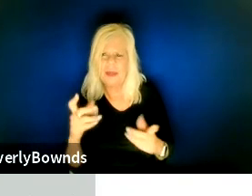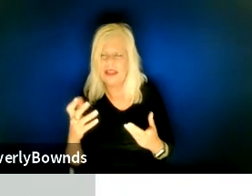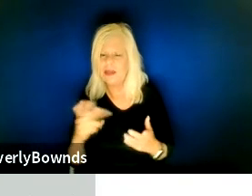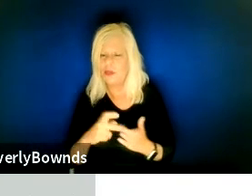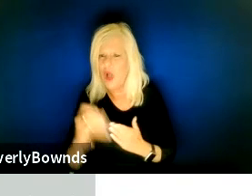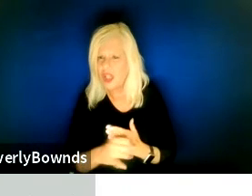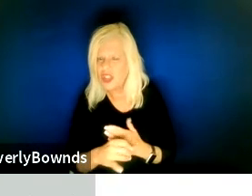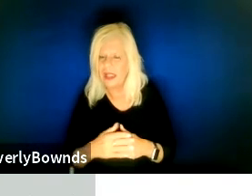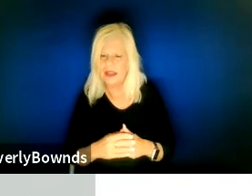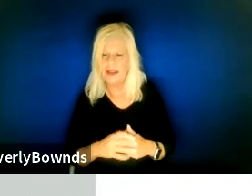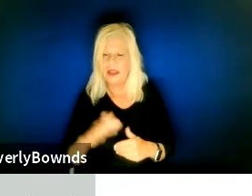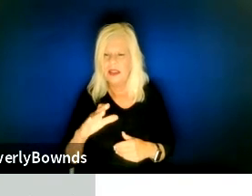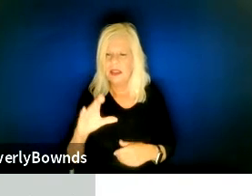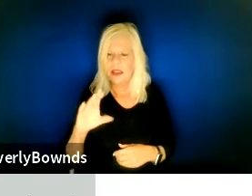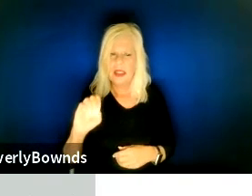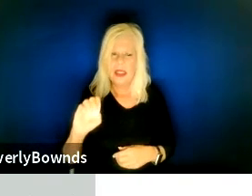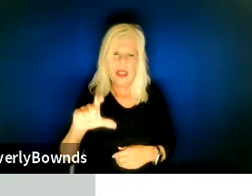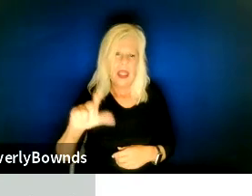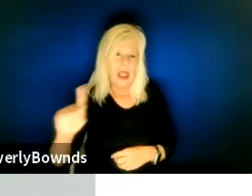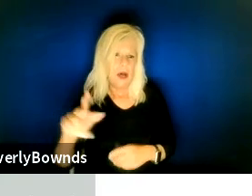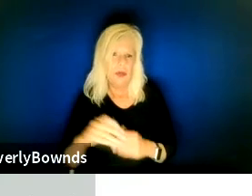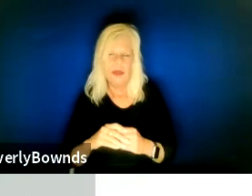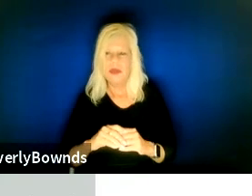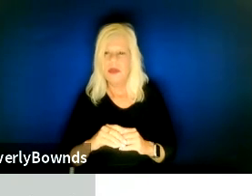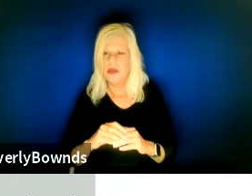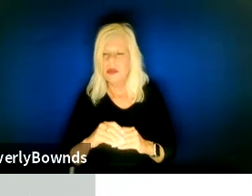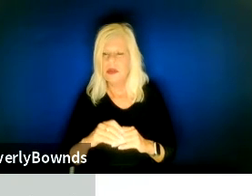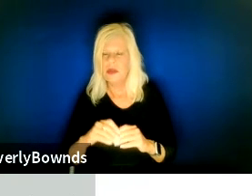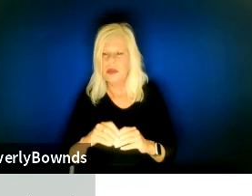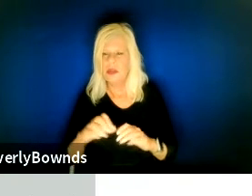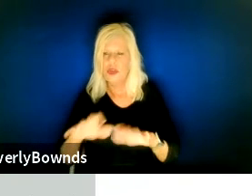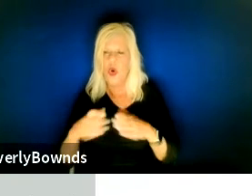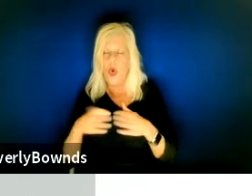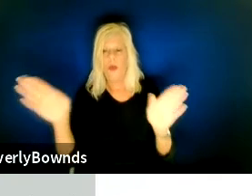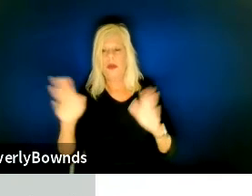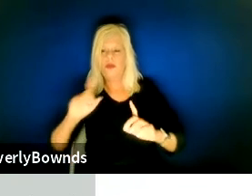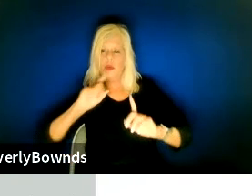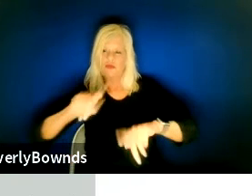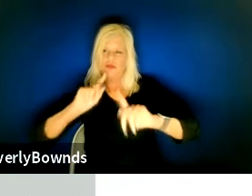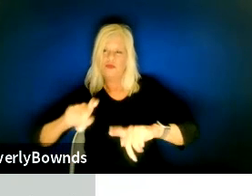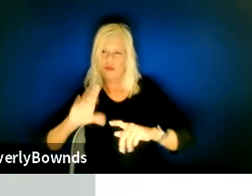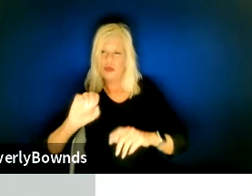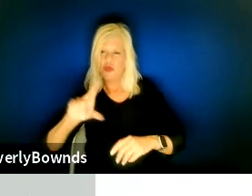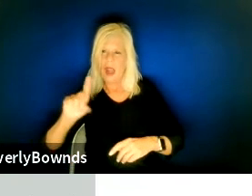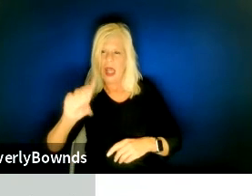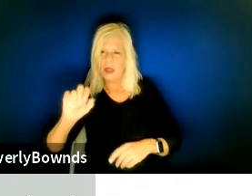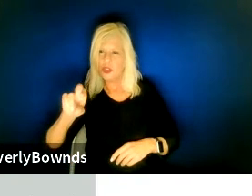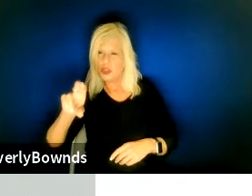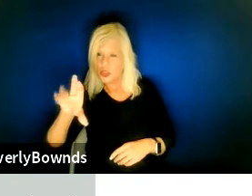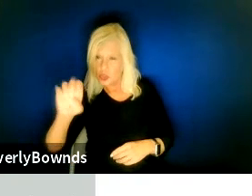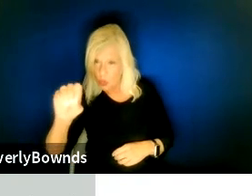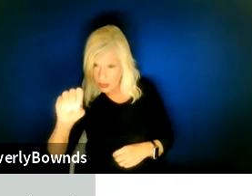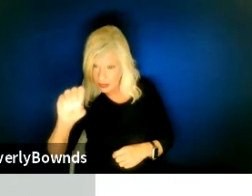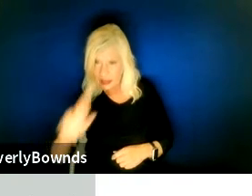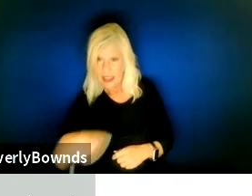like Yelp. Yelp just follows ADA accessibility. It's self-answered. It's a single question.